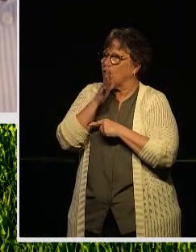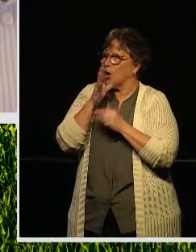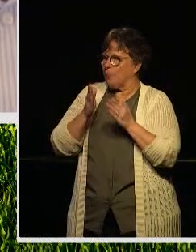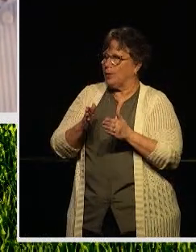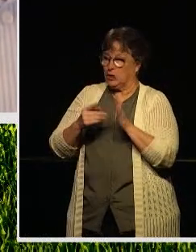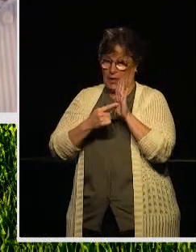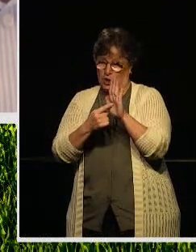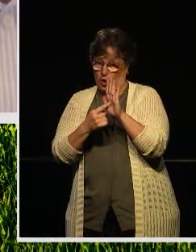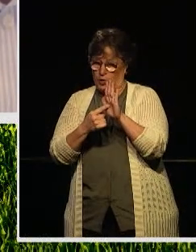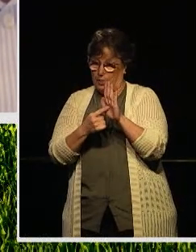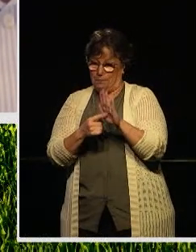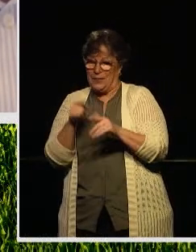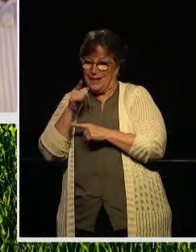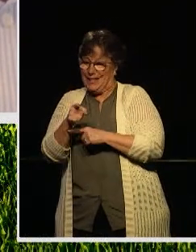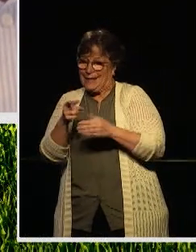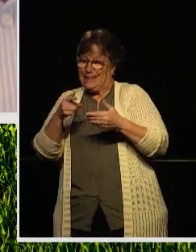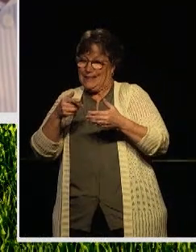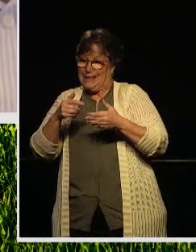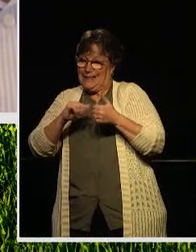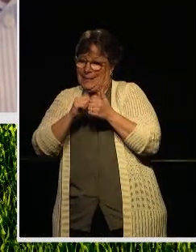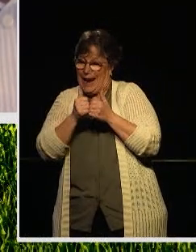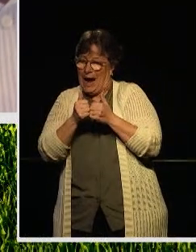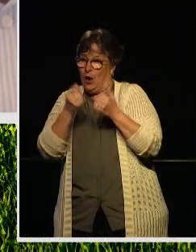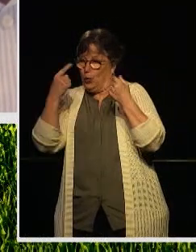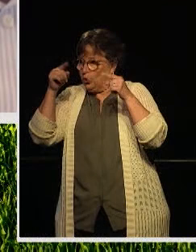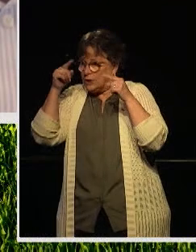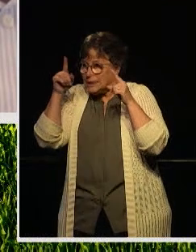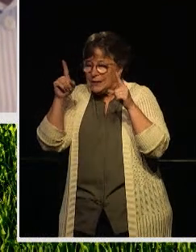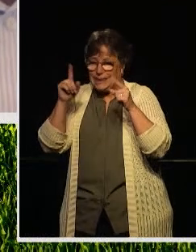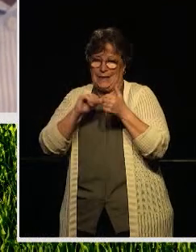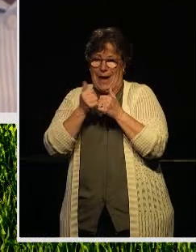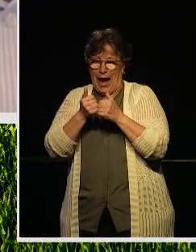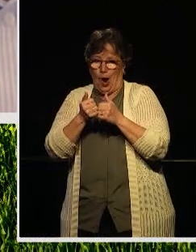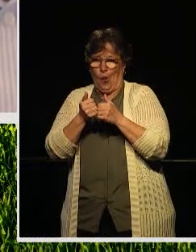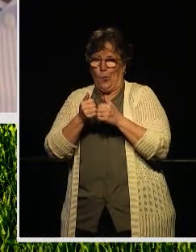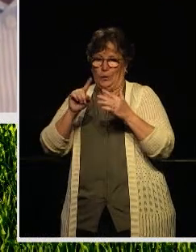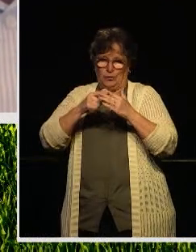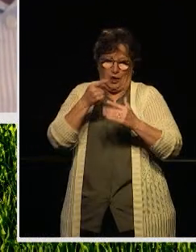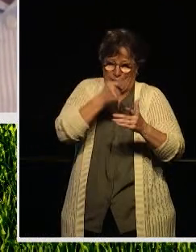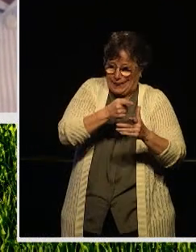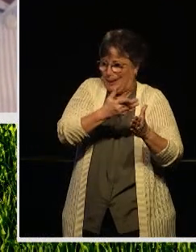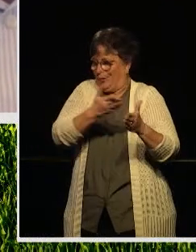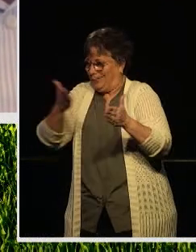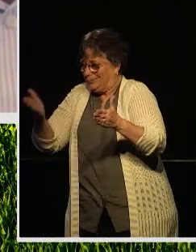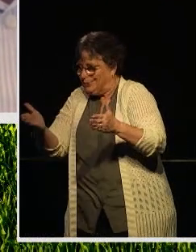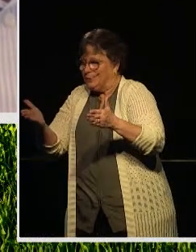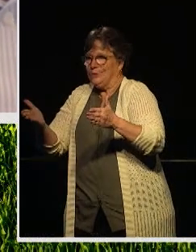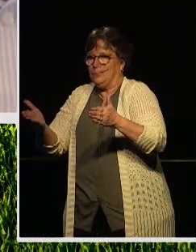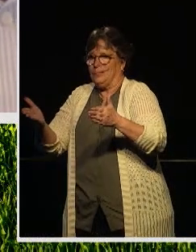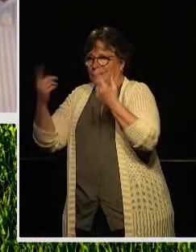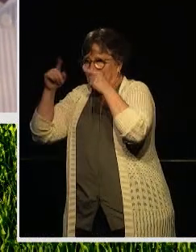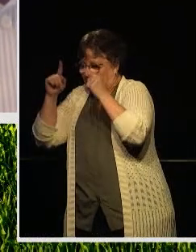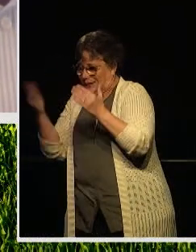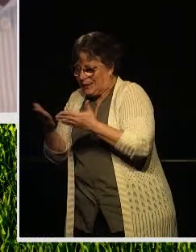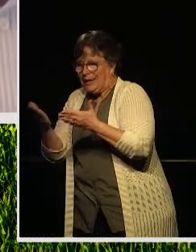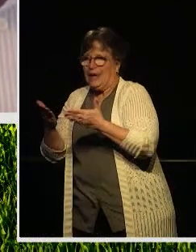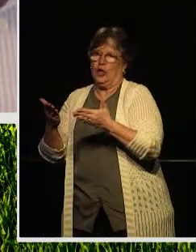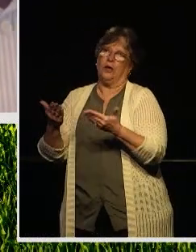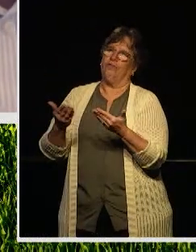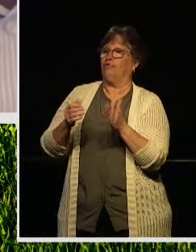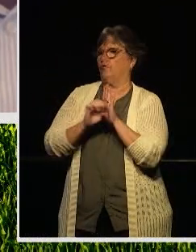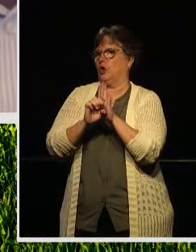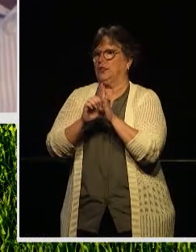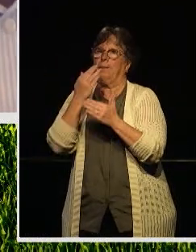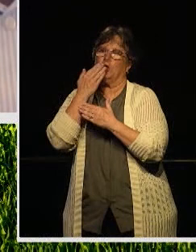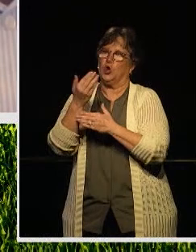you get to the R of the ROI, right? I mean, instead of just talking about, hey, you'll get a good ROI on this, it's 3 times